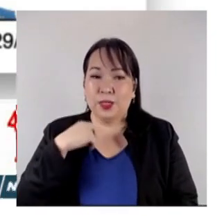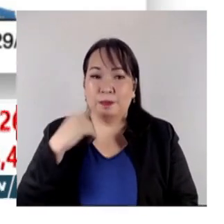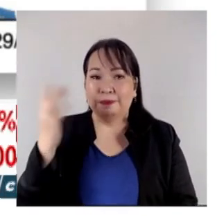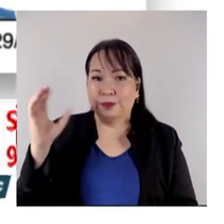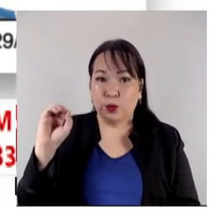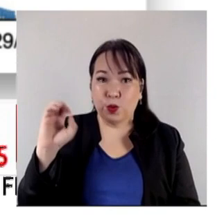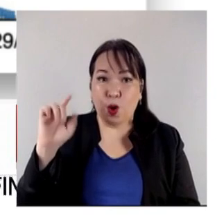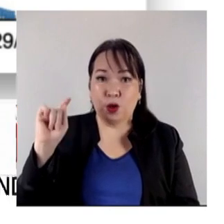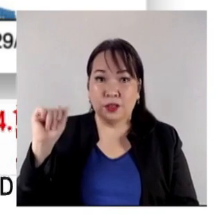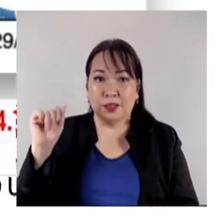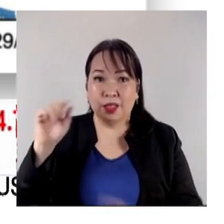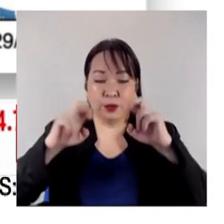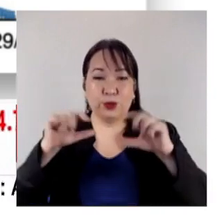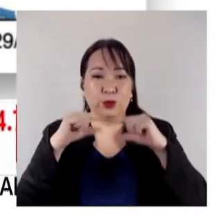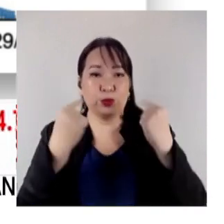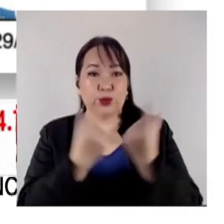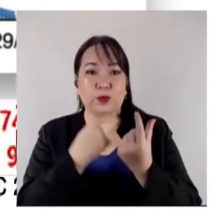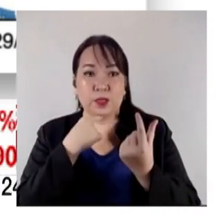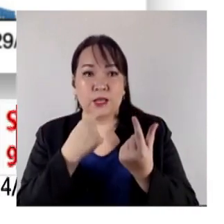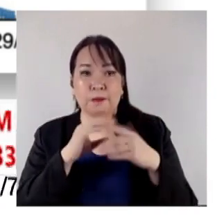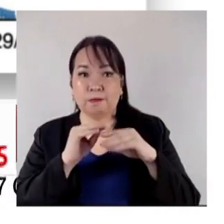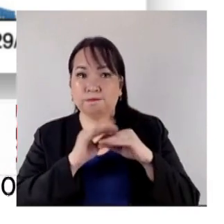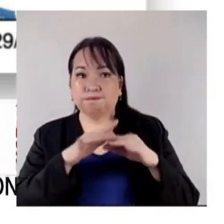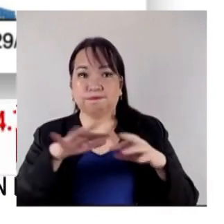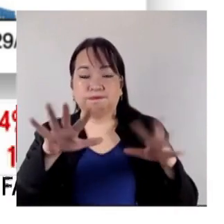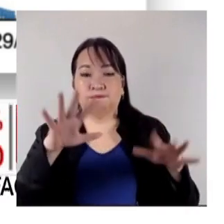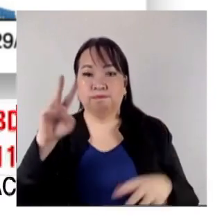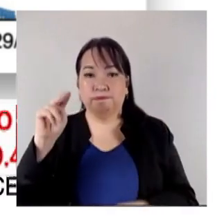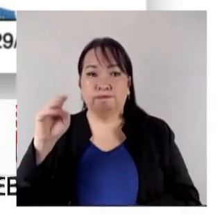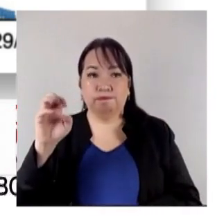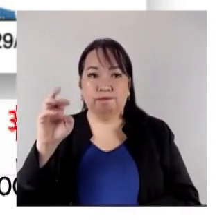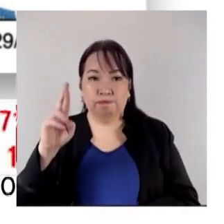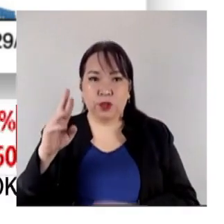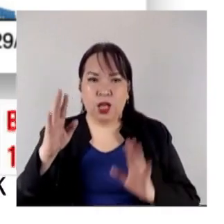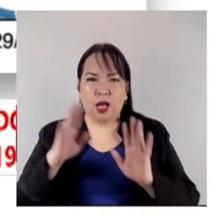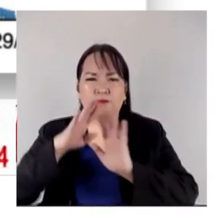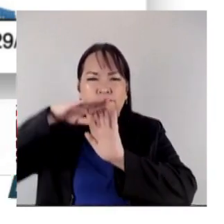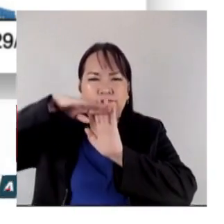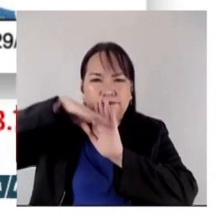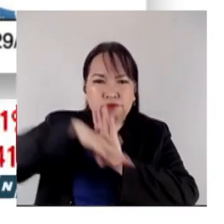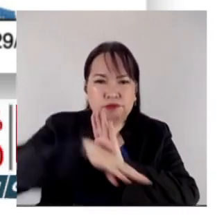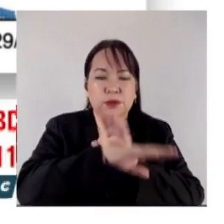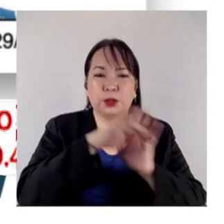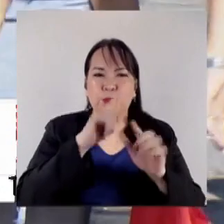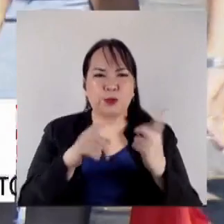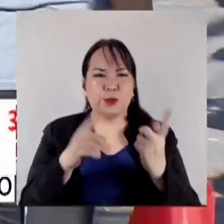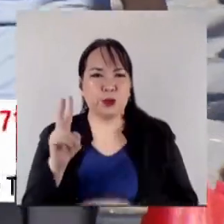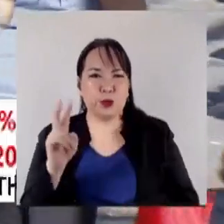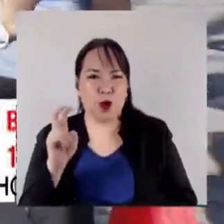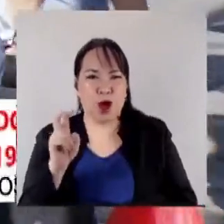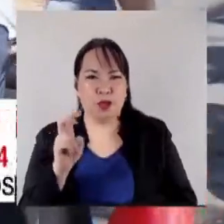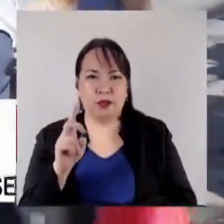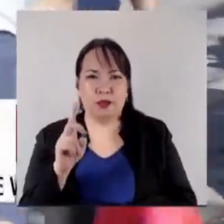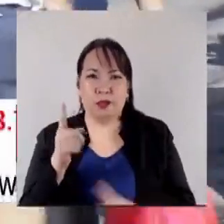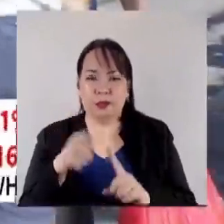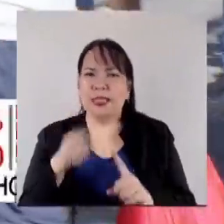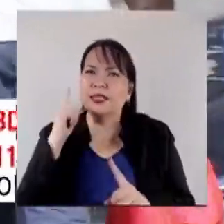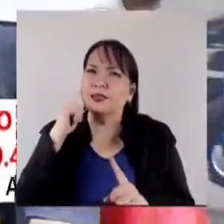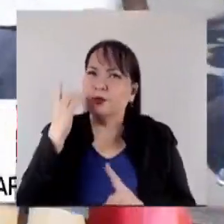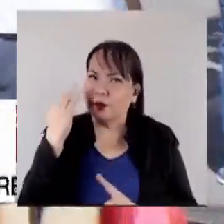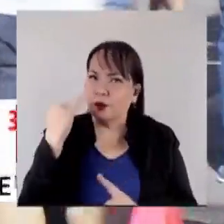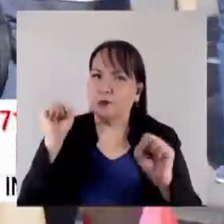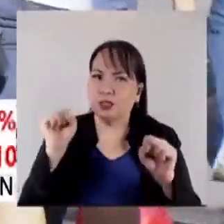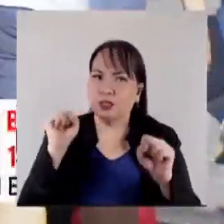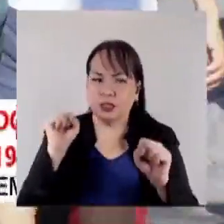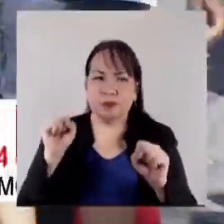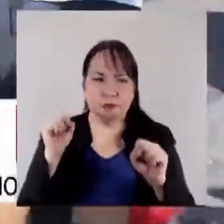the Octa Research Group, notes average infections in the National Capital Region have decreased to around 200. He believes it's possible that figure